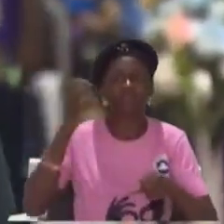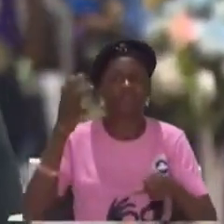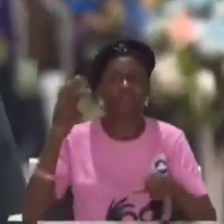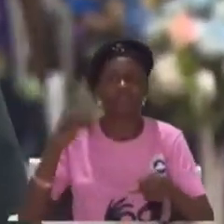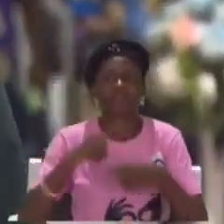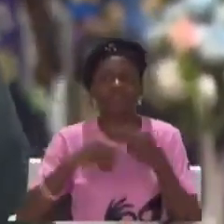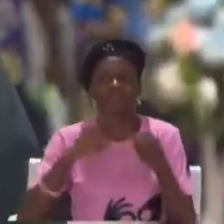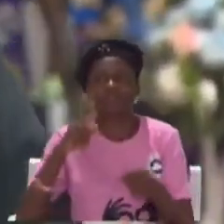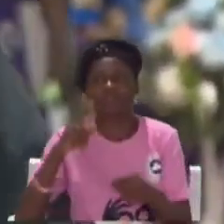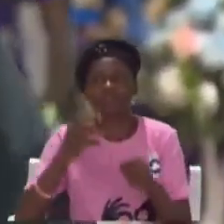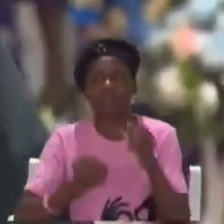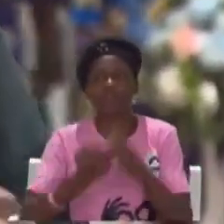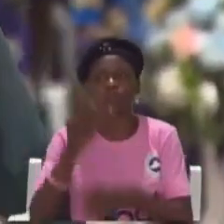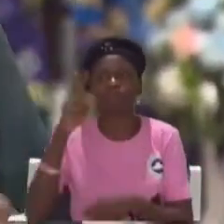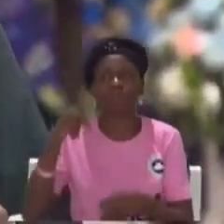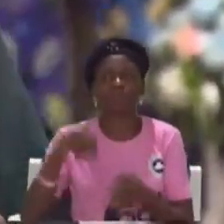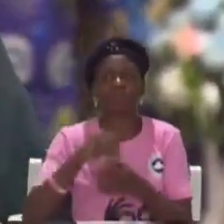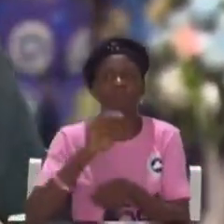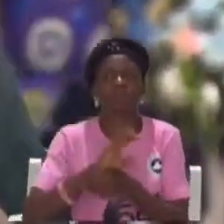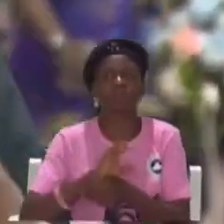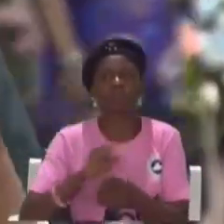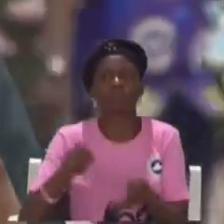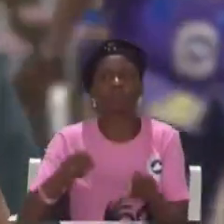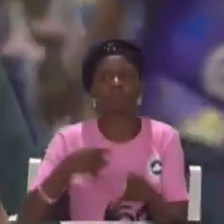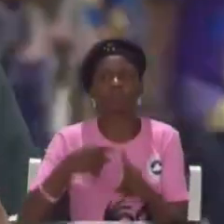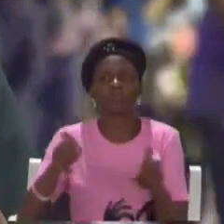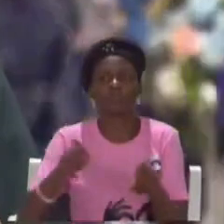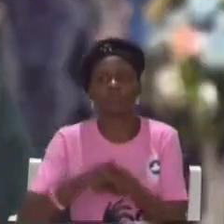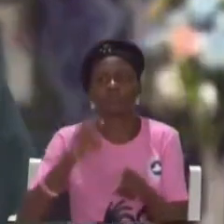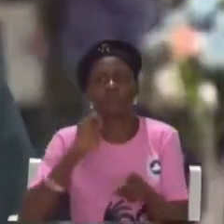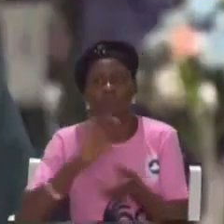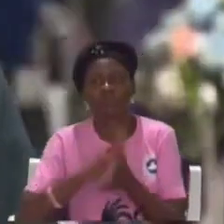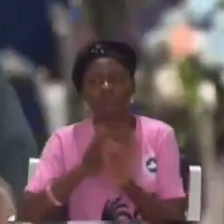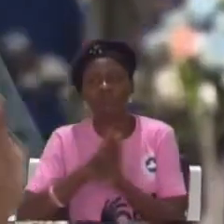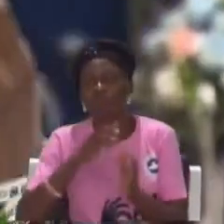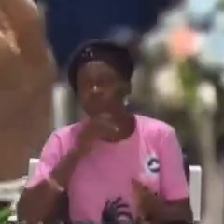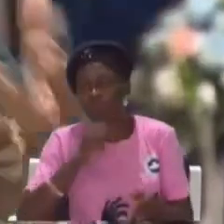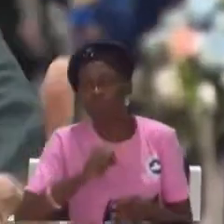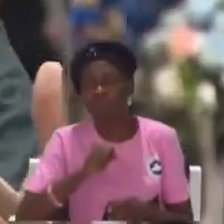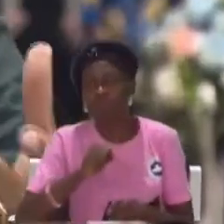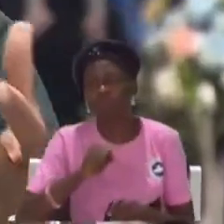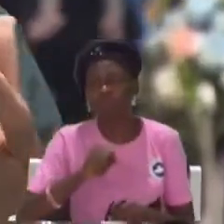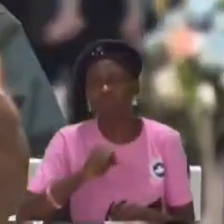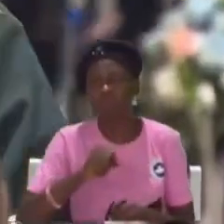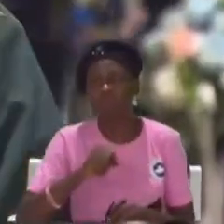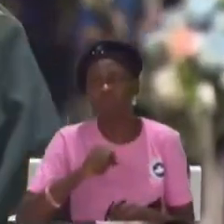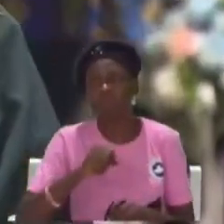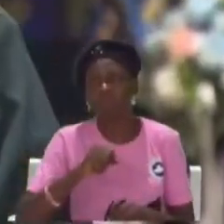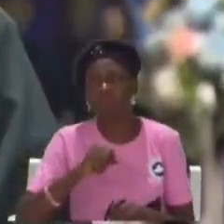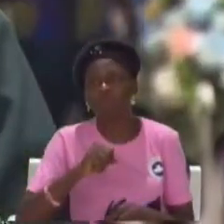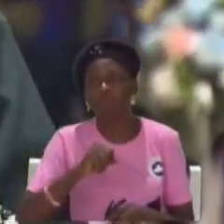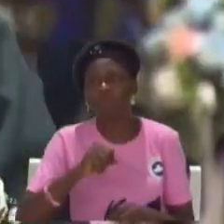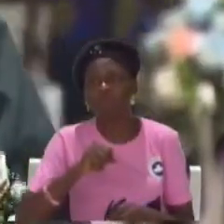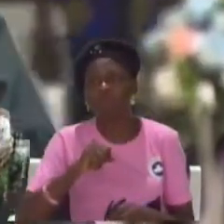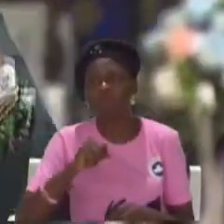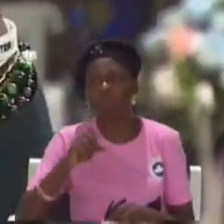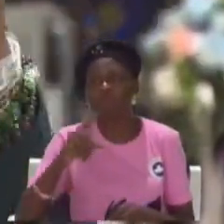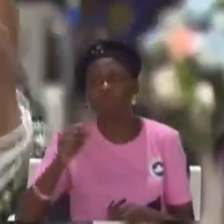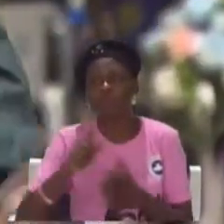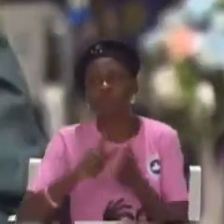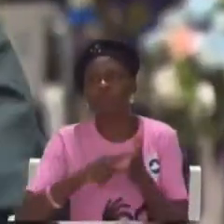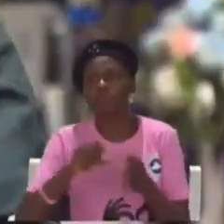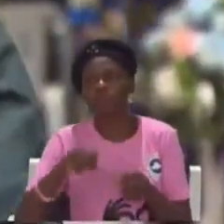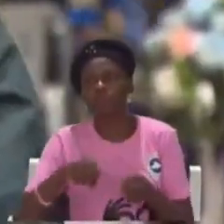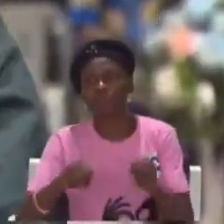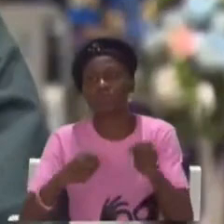church. But as he was getting older, the lure of the streets pulled